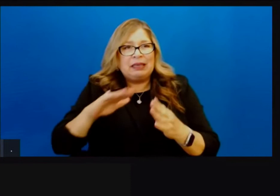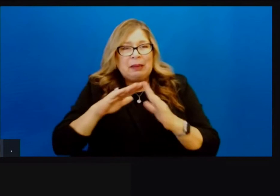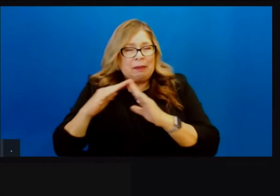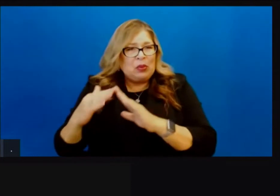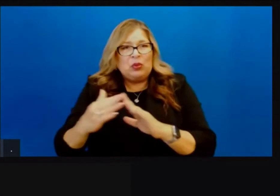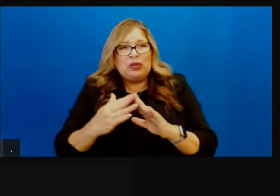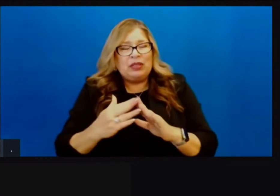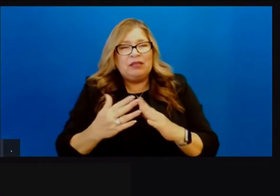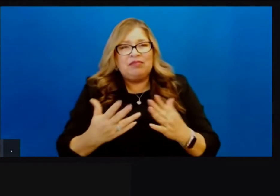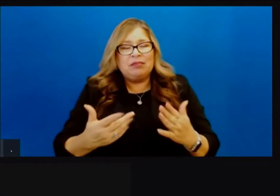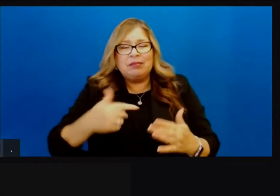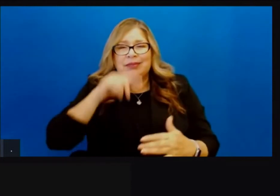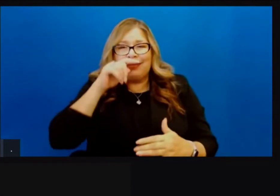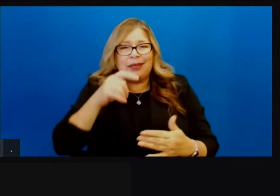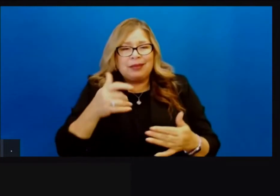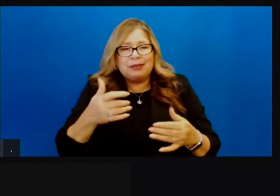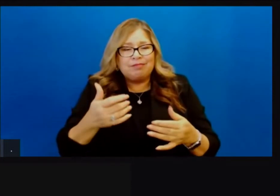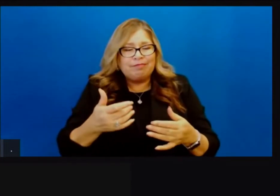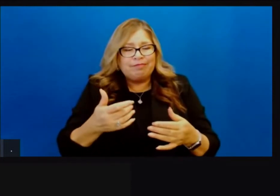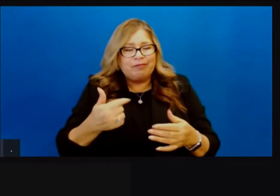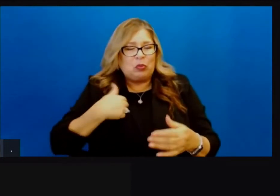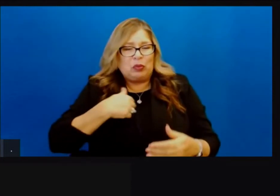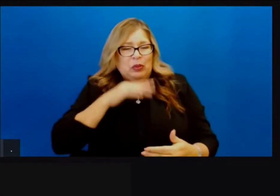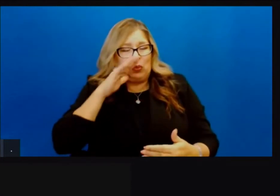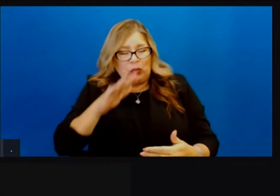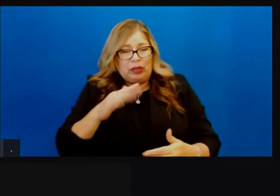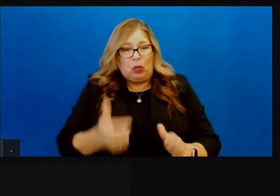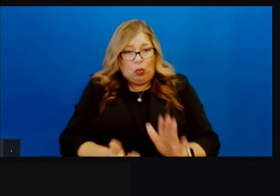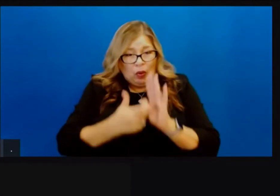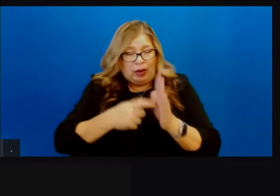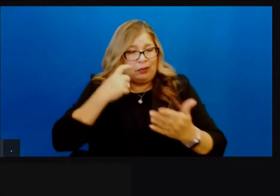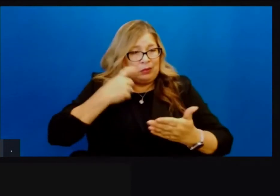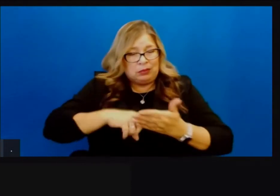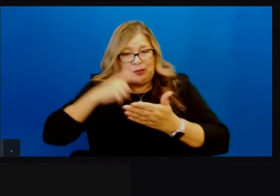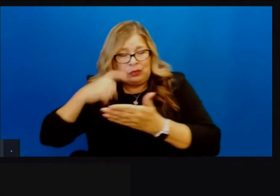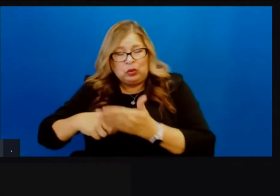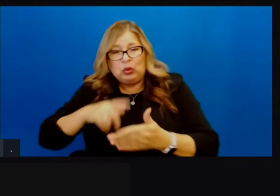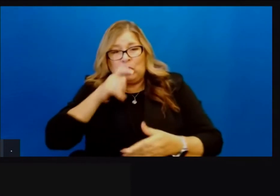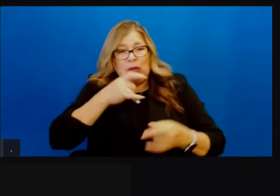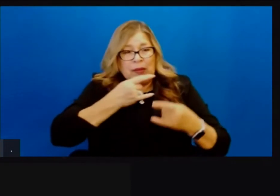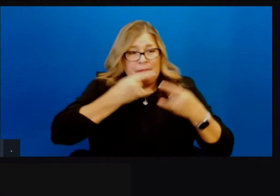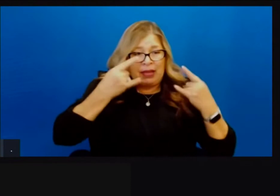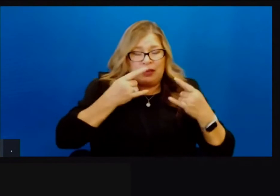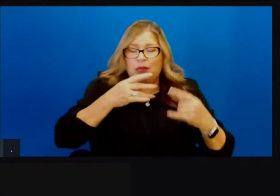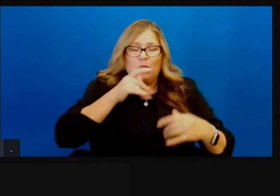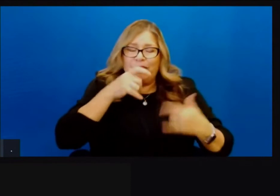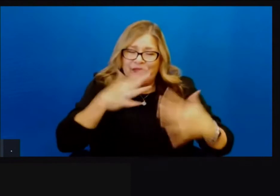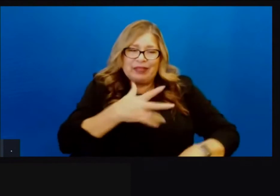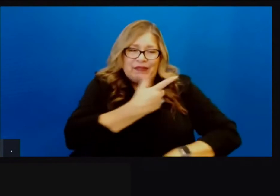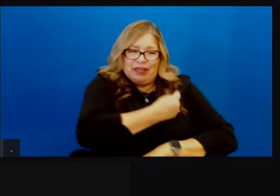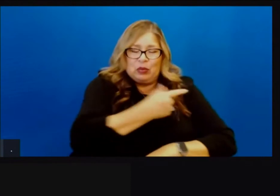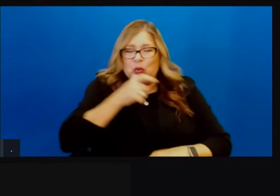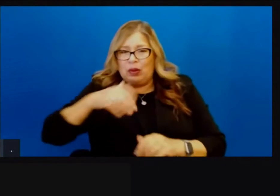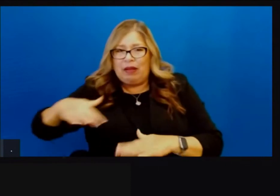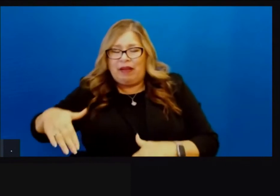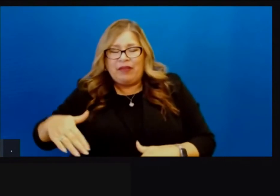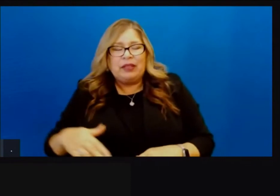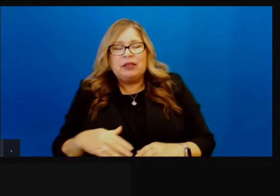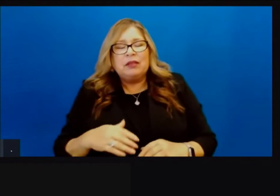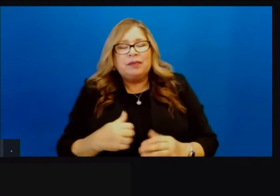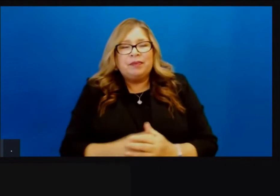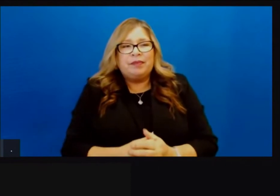isn't a distinction at the moment that is going to be easy to put in place, especially given